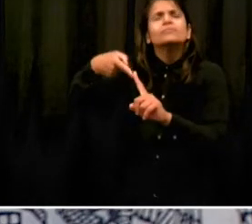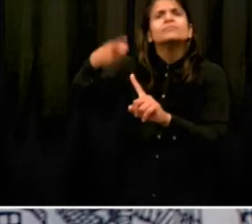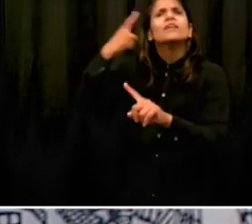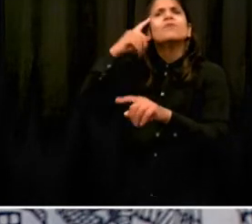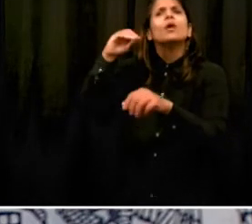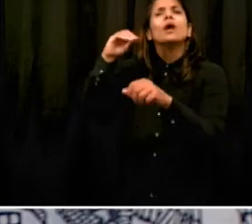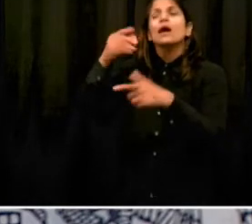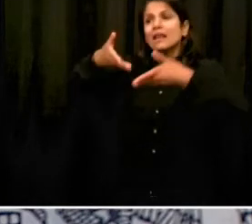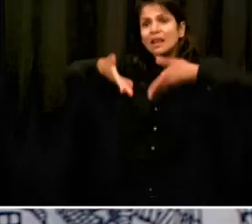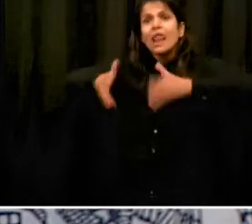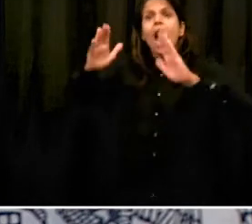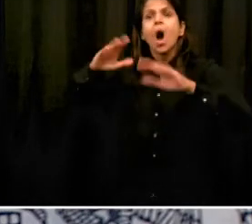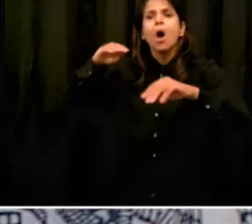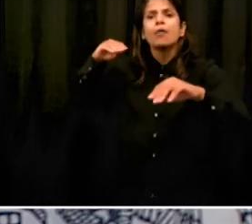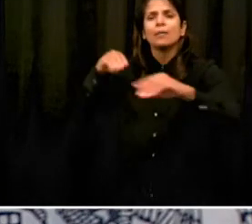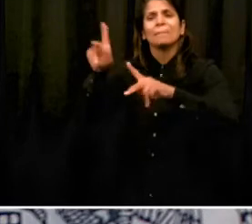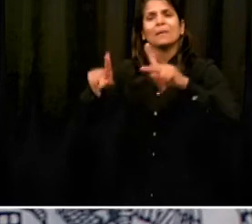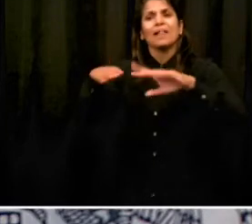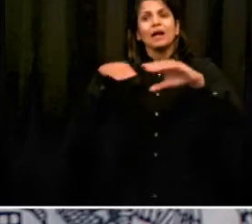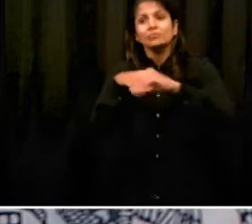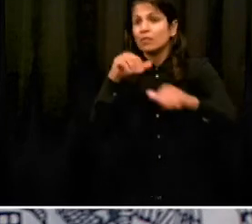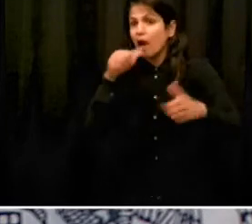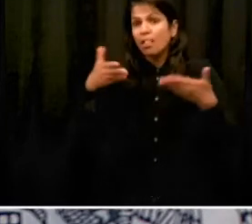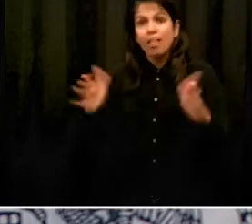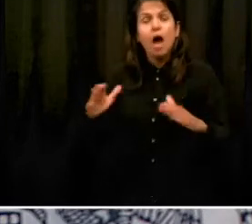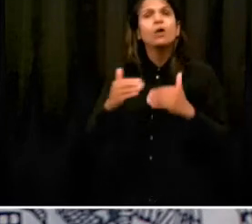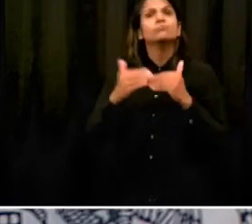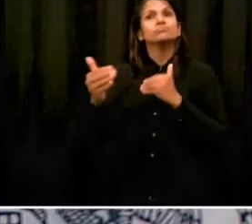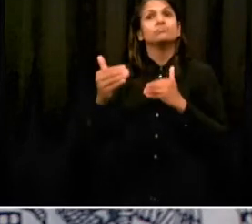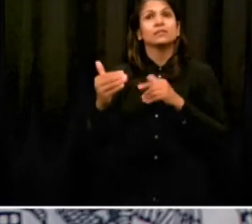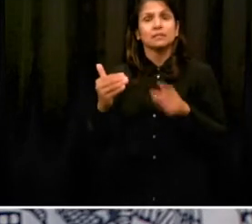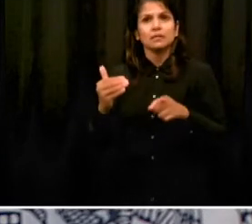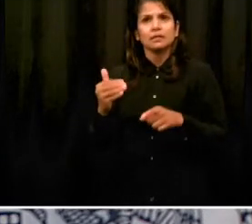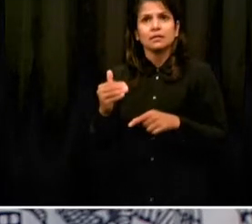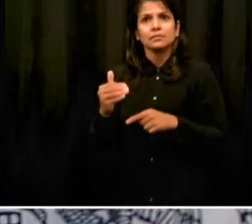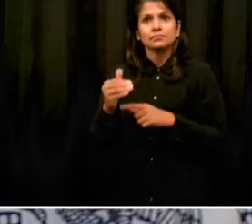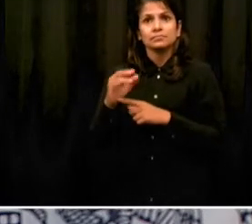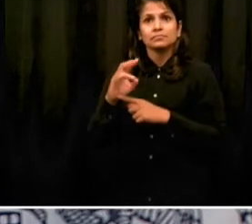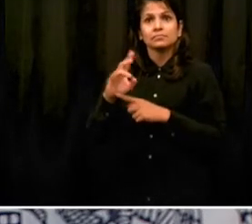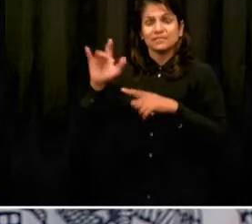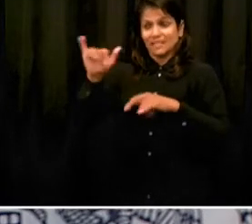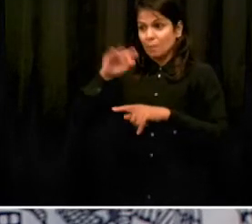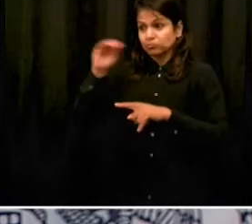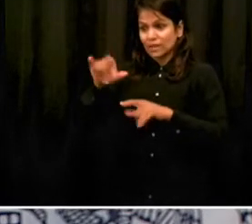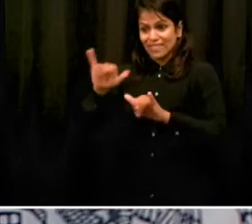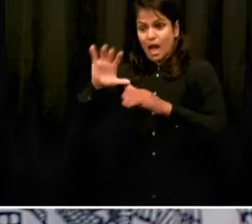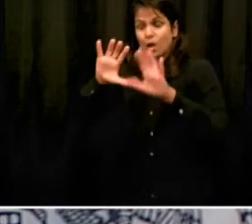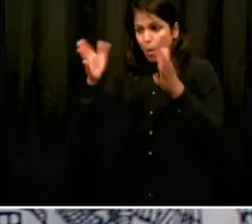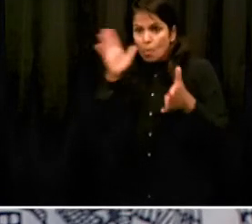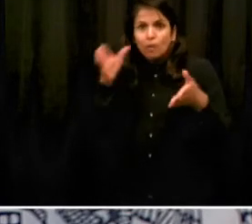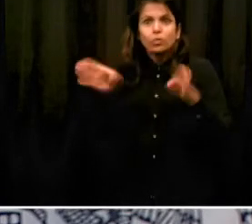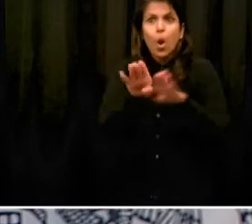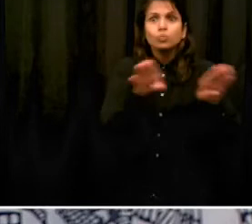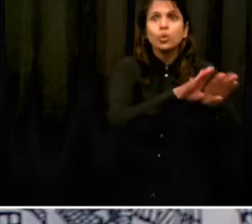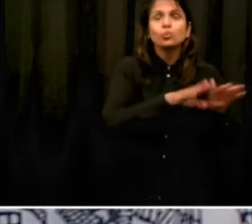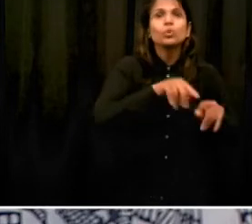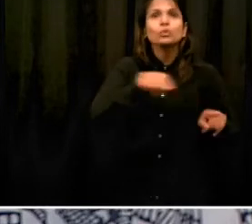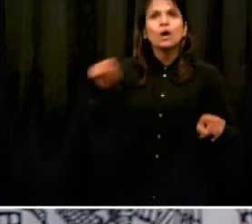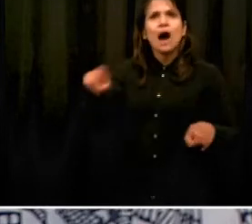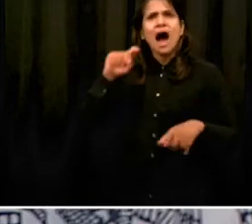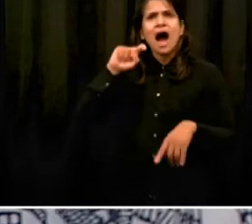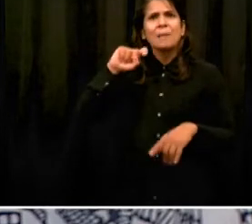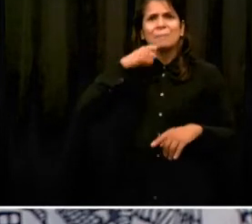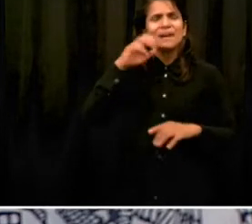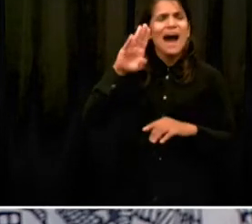will be closed. We'll all be drinking at Applebee's. They say the COVID numbers are so low that by then we should be okay. Do you